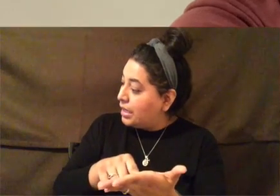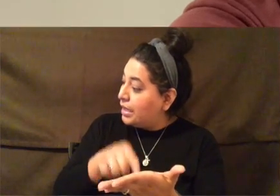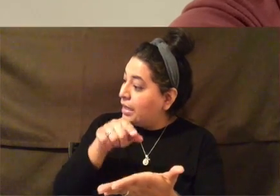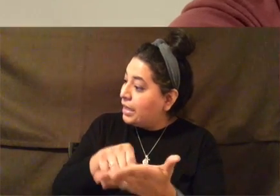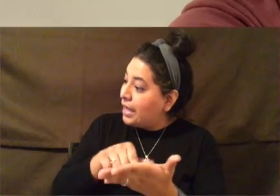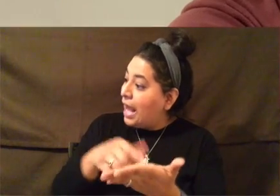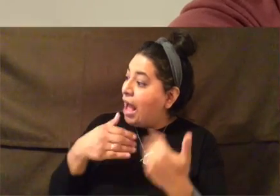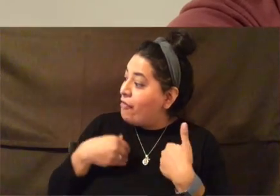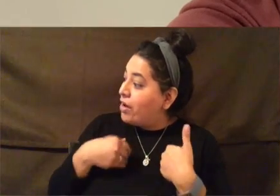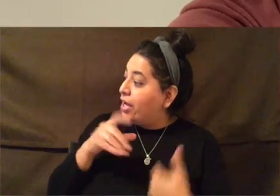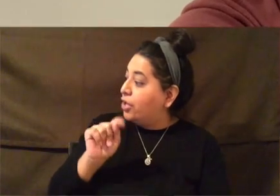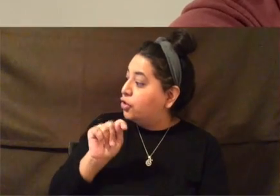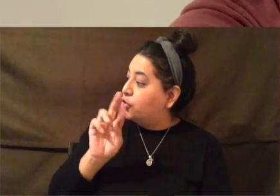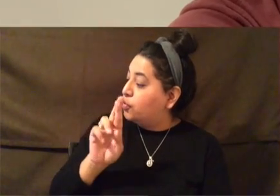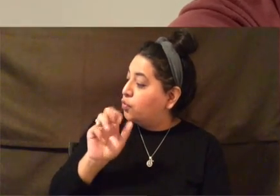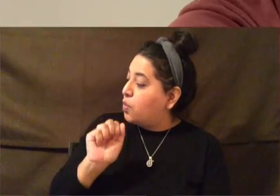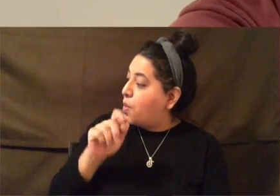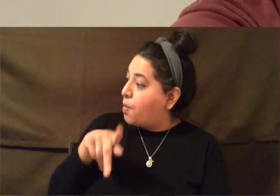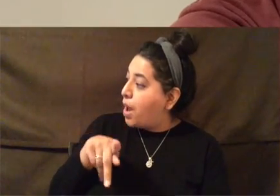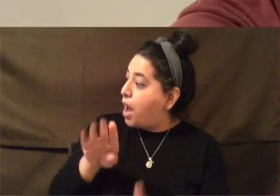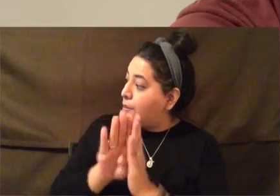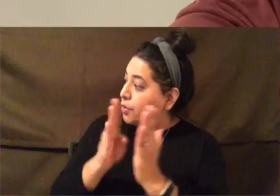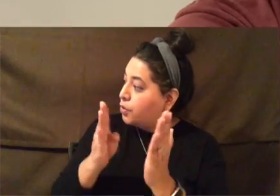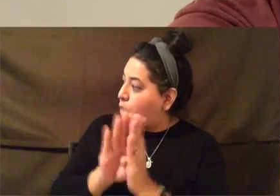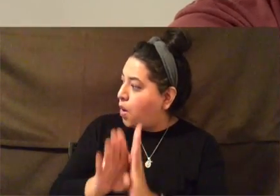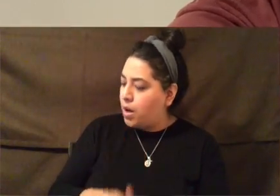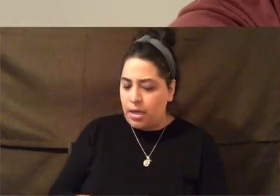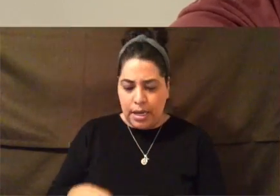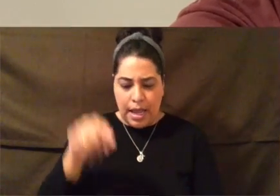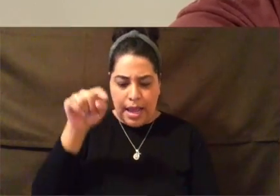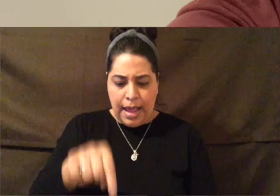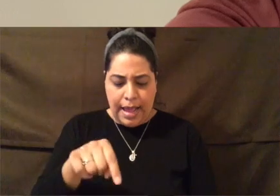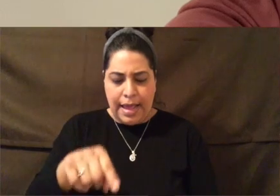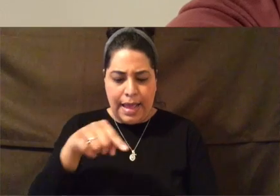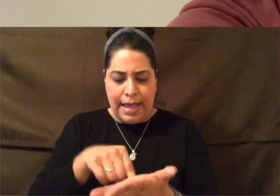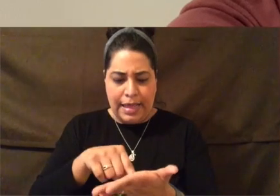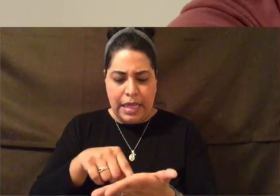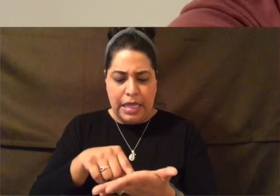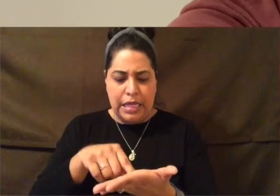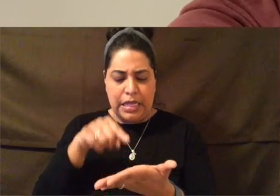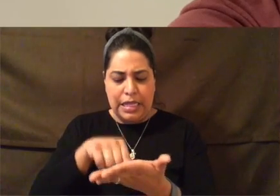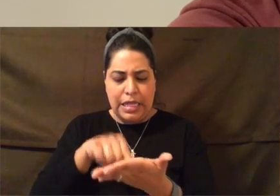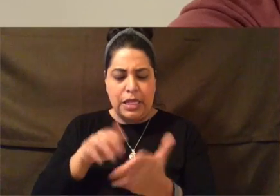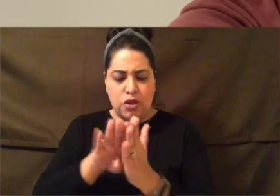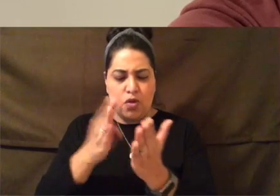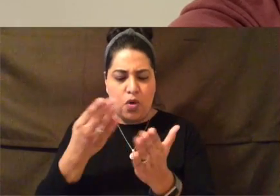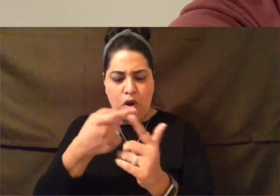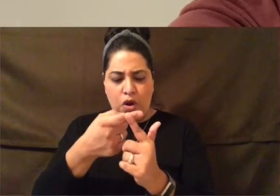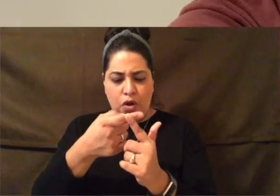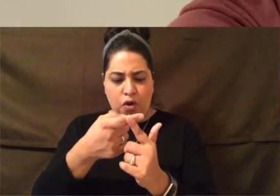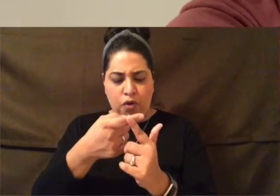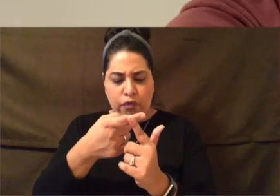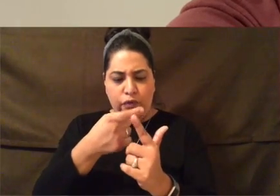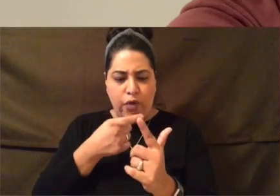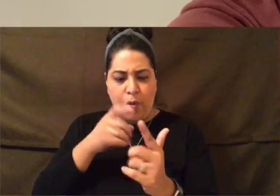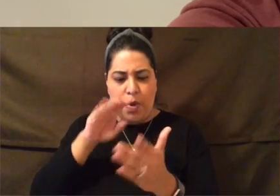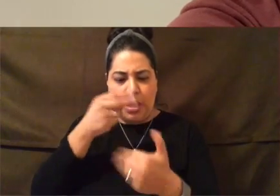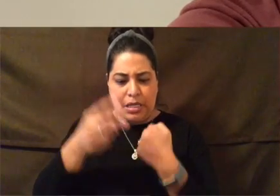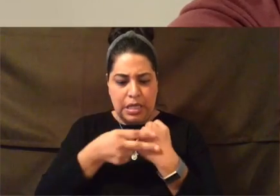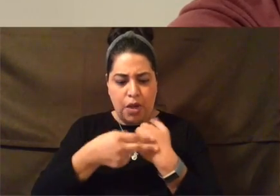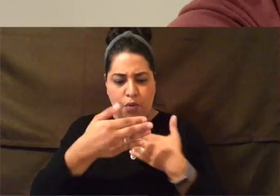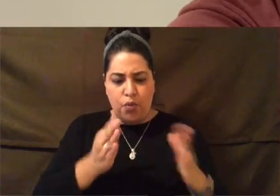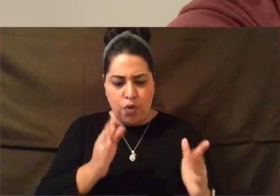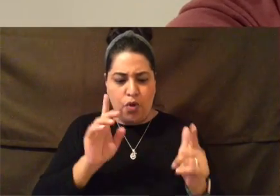pointed at the map. "Here's a trap door." He read aloud. "This door leads from the storeroom through a